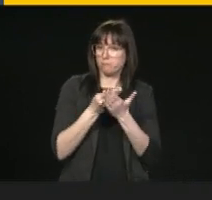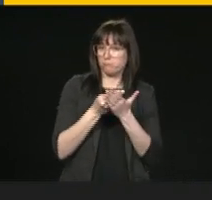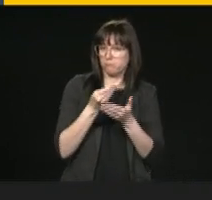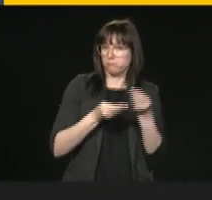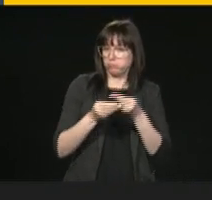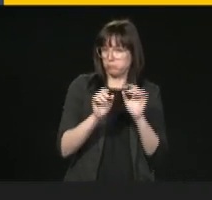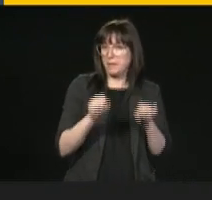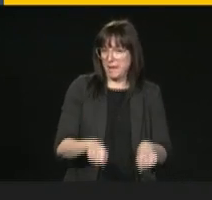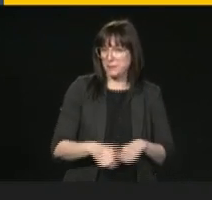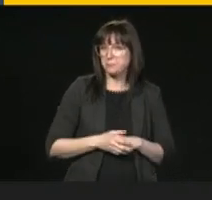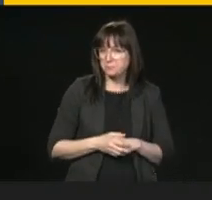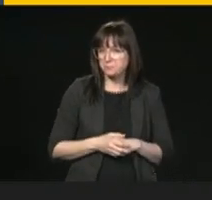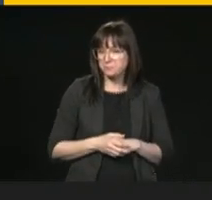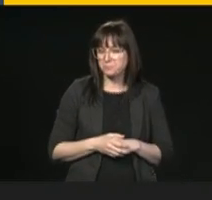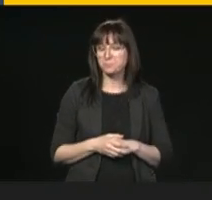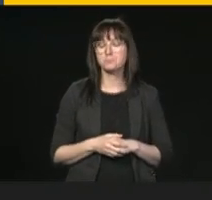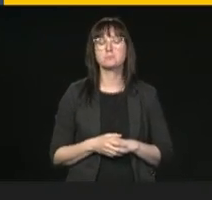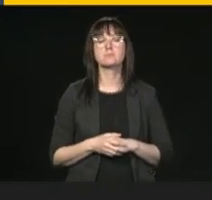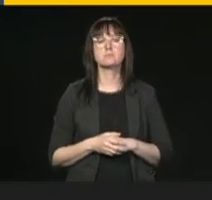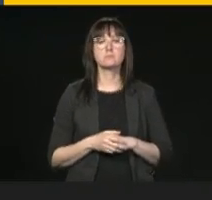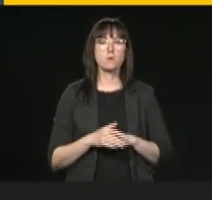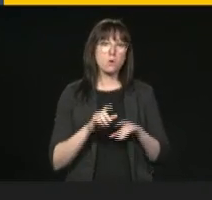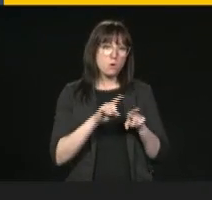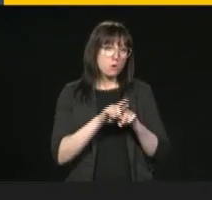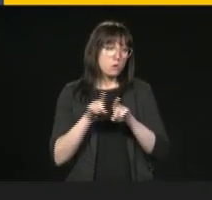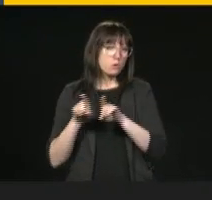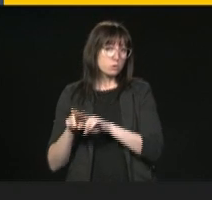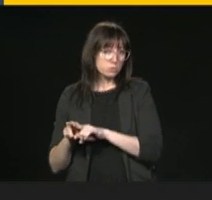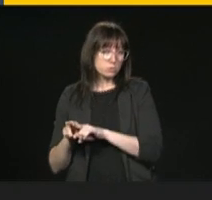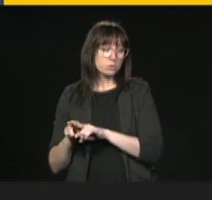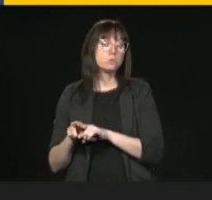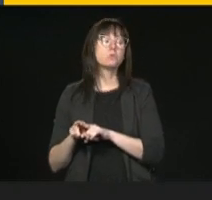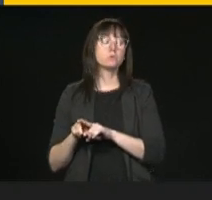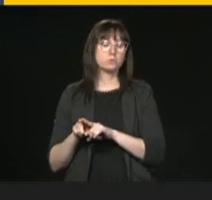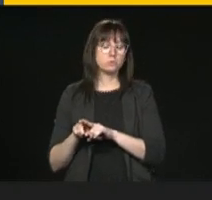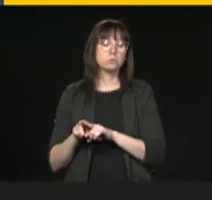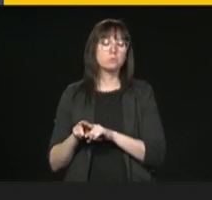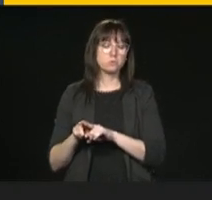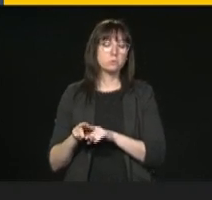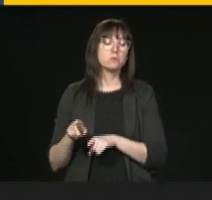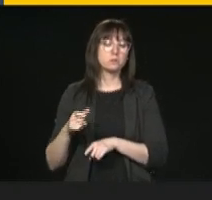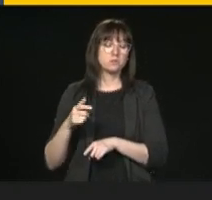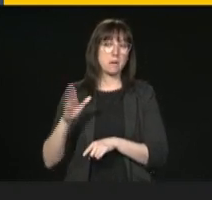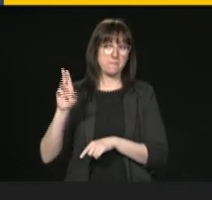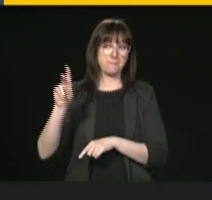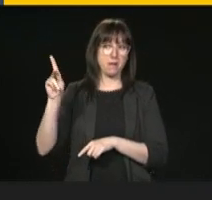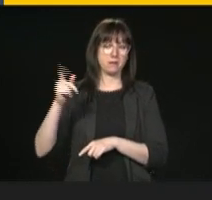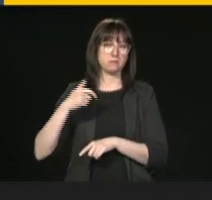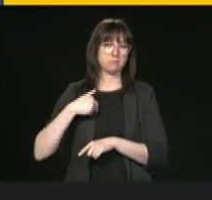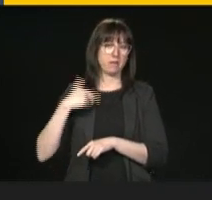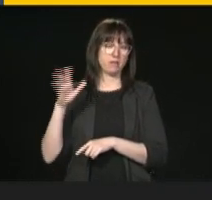Also, I have also discussed with the banks who assured me